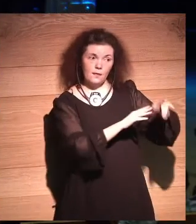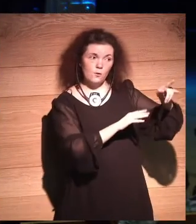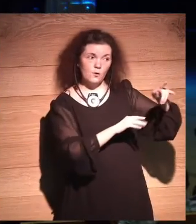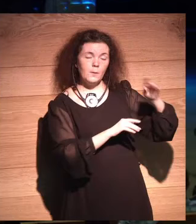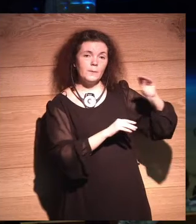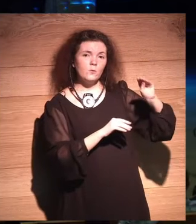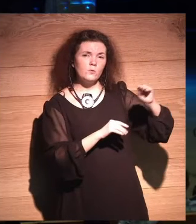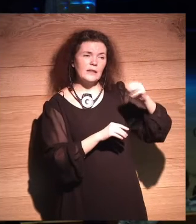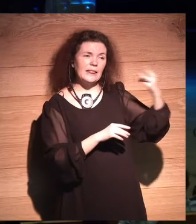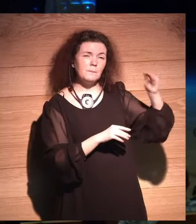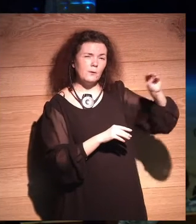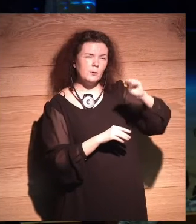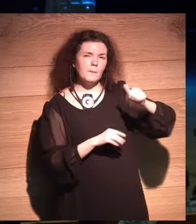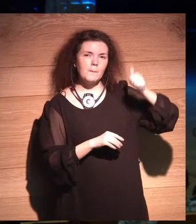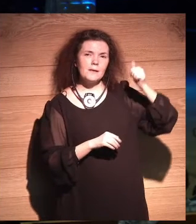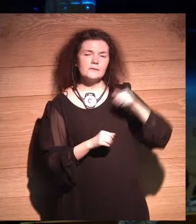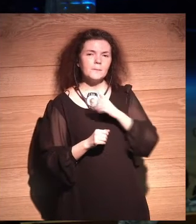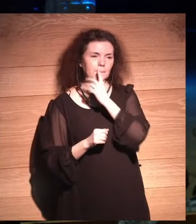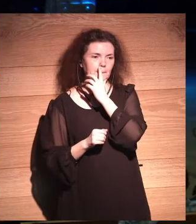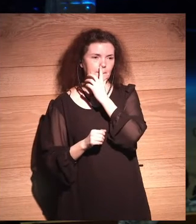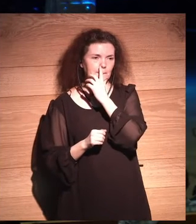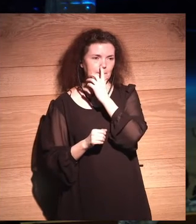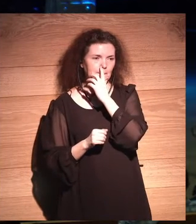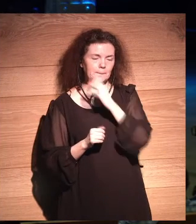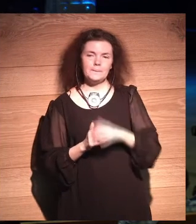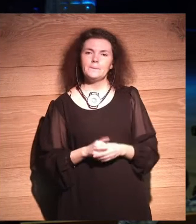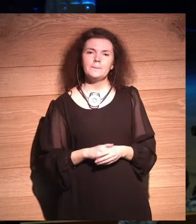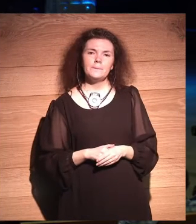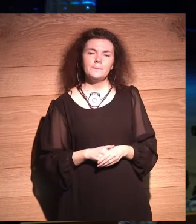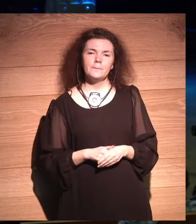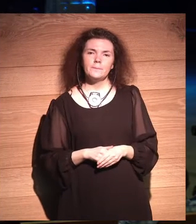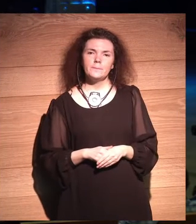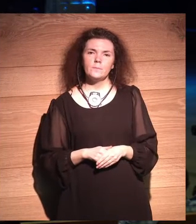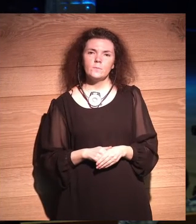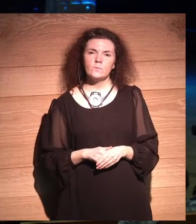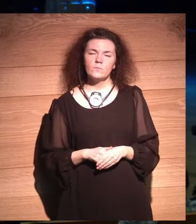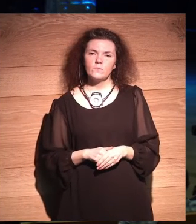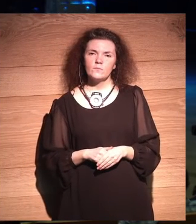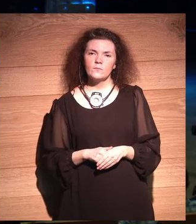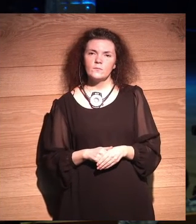are two questions here at this side of the auditorium and then three more.